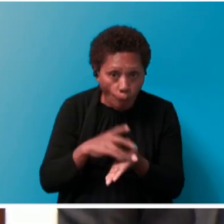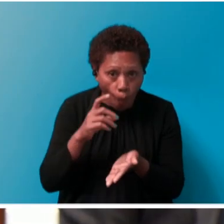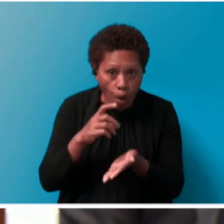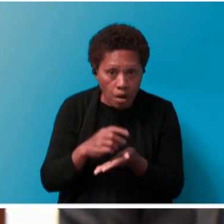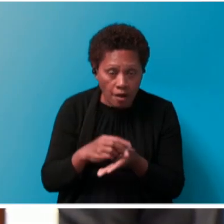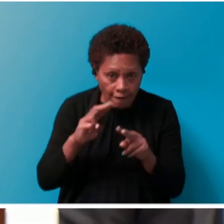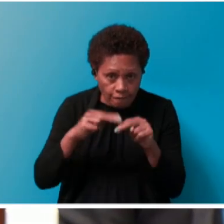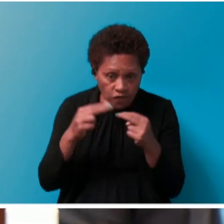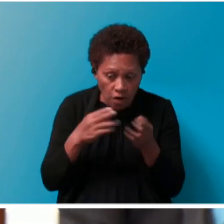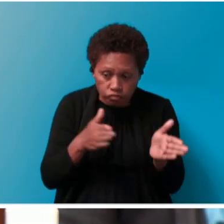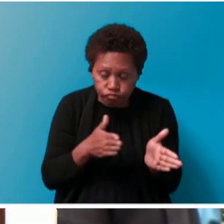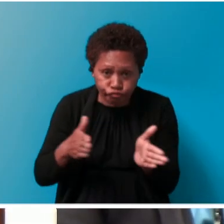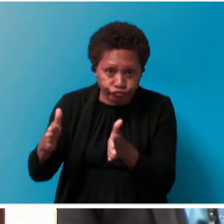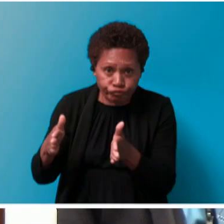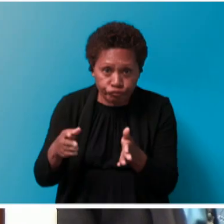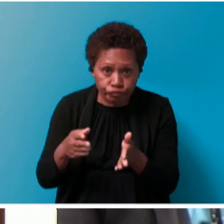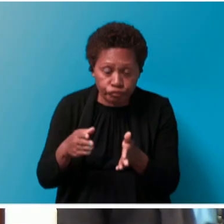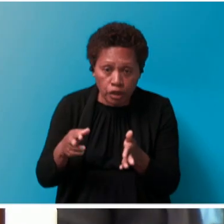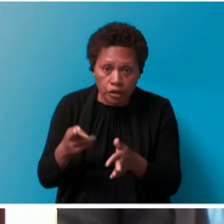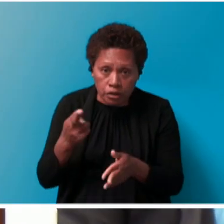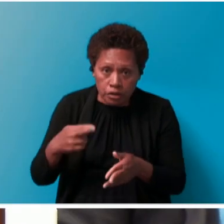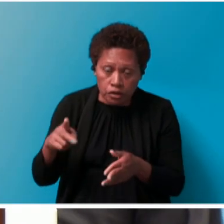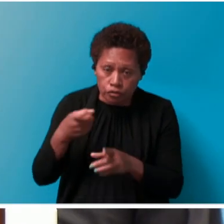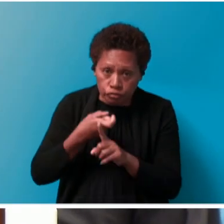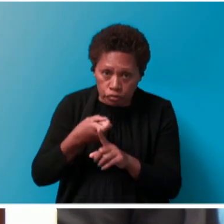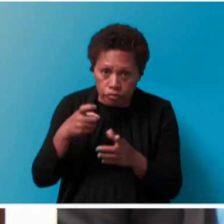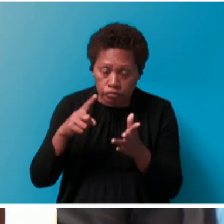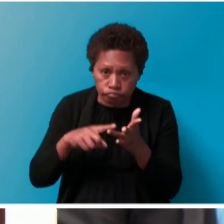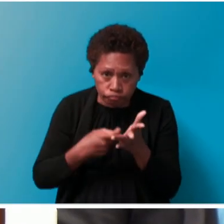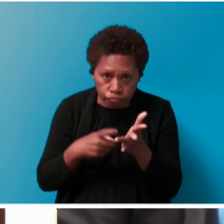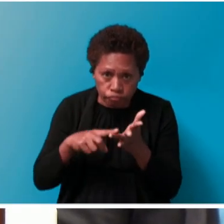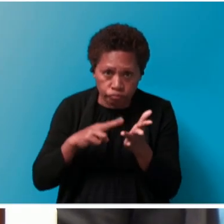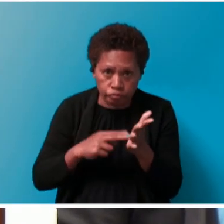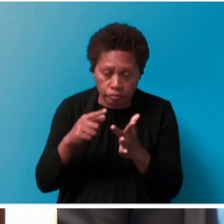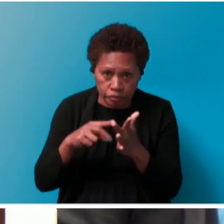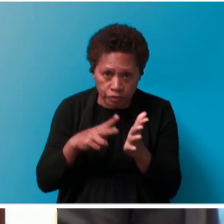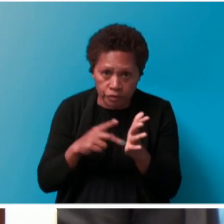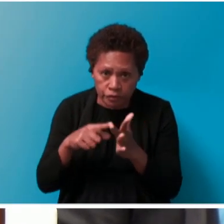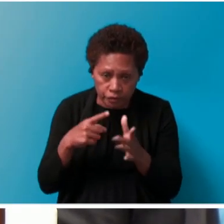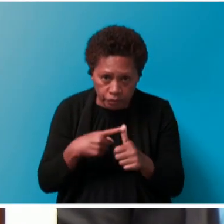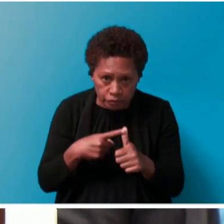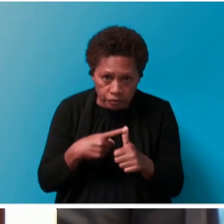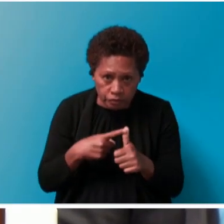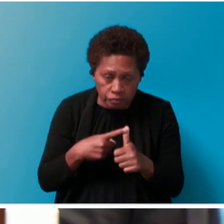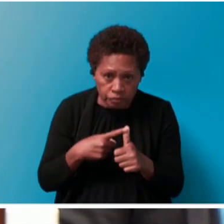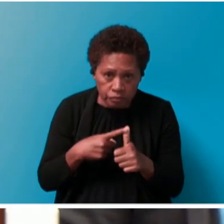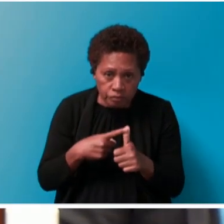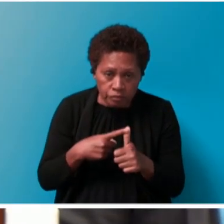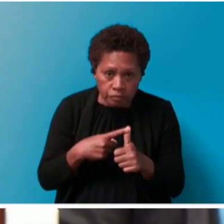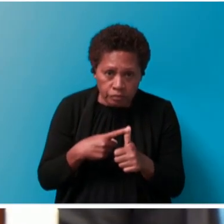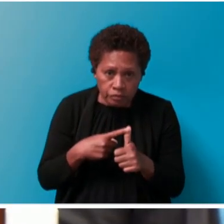The Speaker said the Ministry is also formulating a first home grant assistance package to support evicted families who qualify